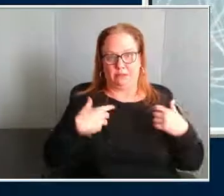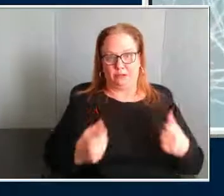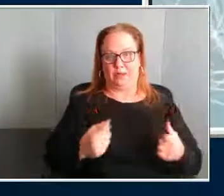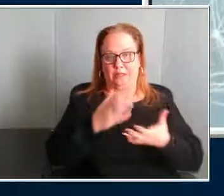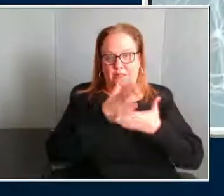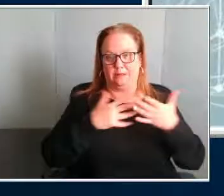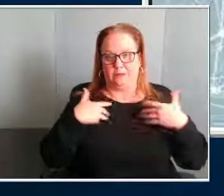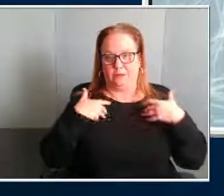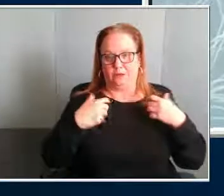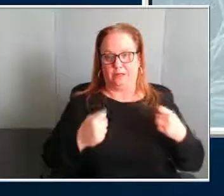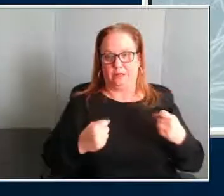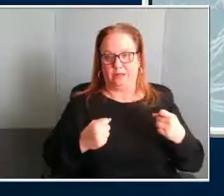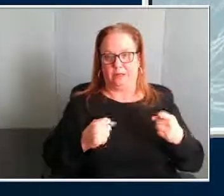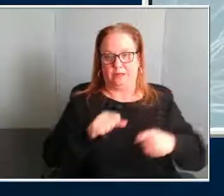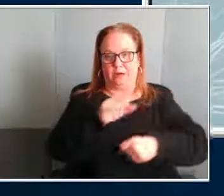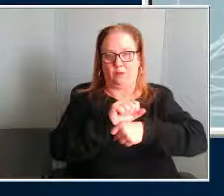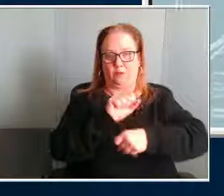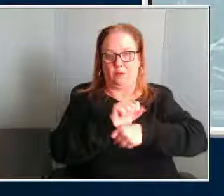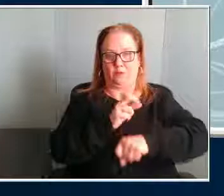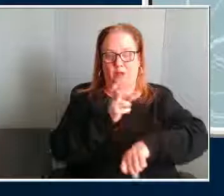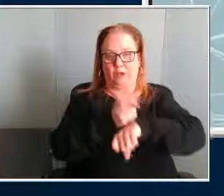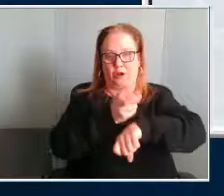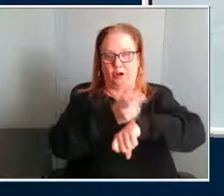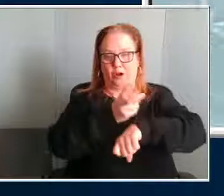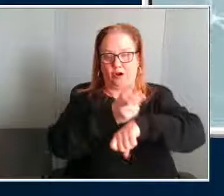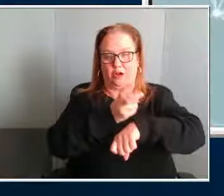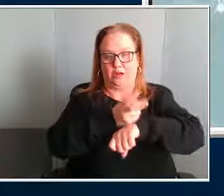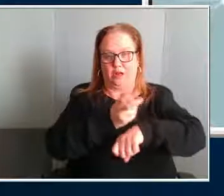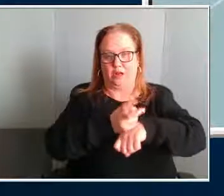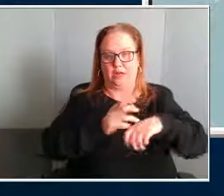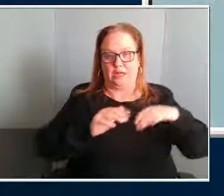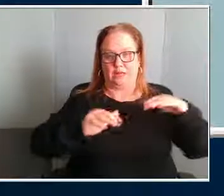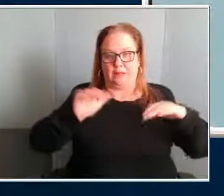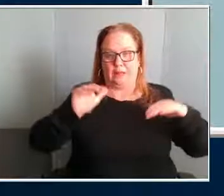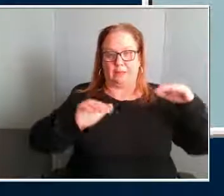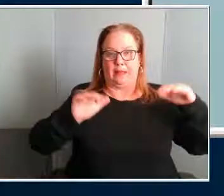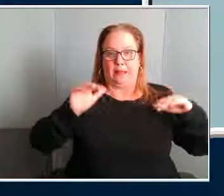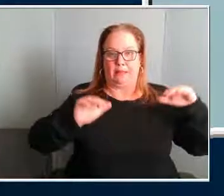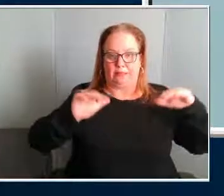they worked really hard getting my balance and